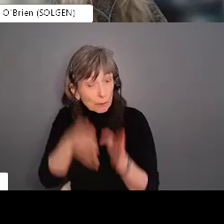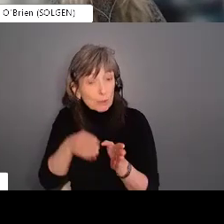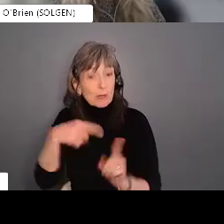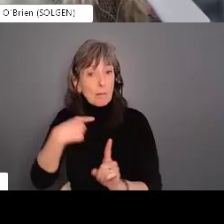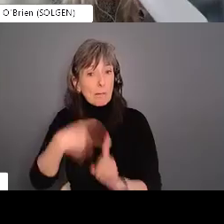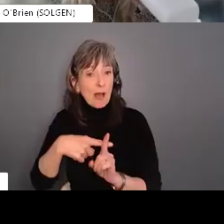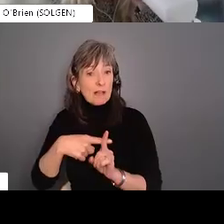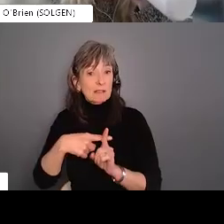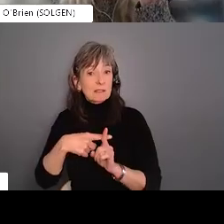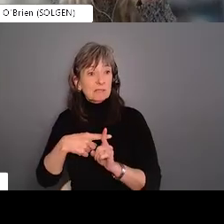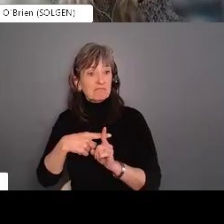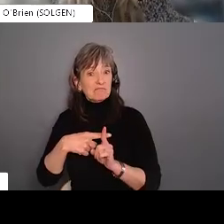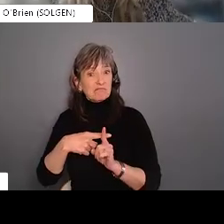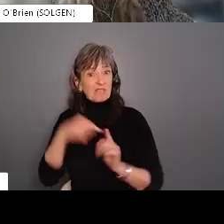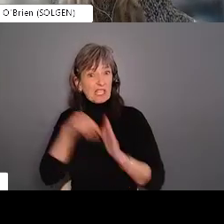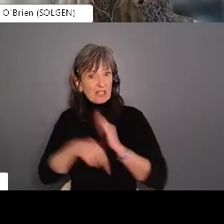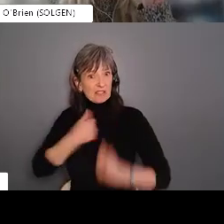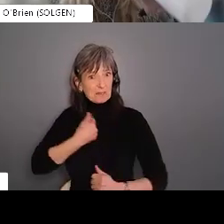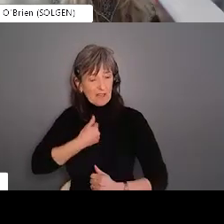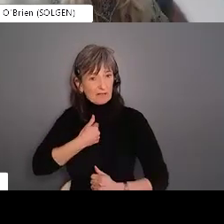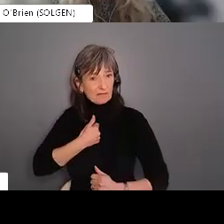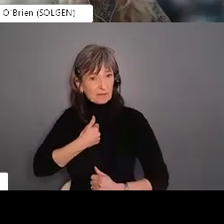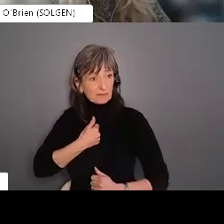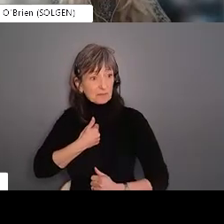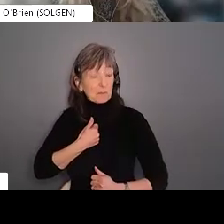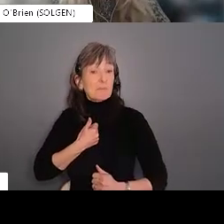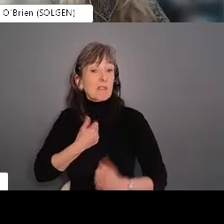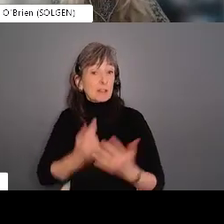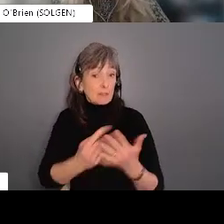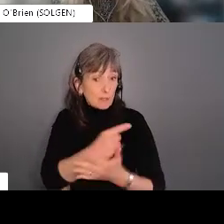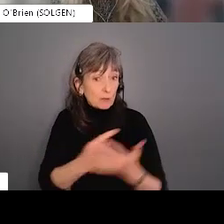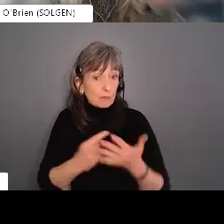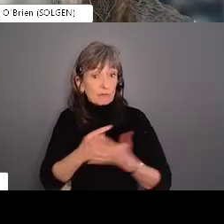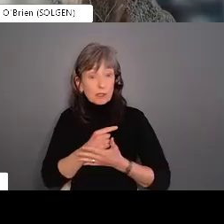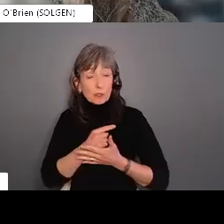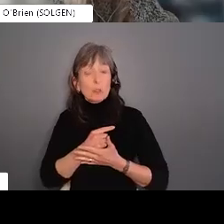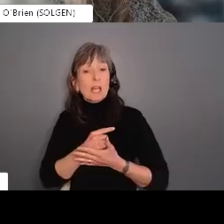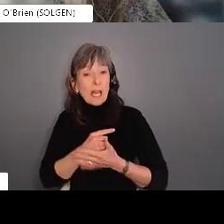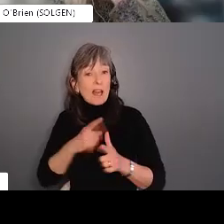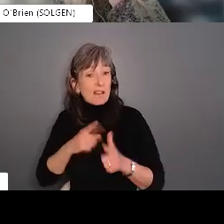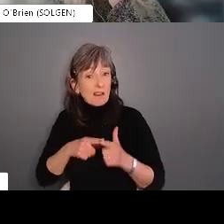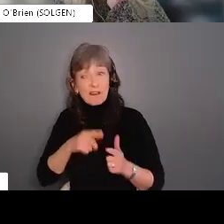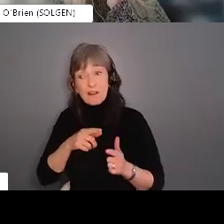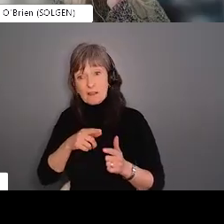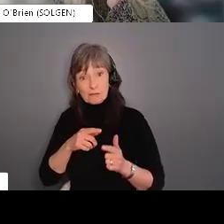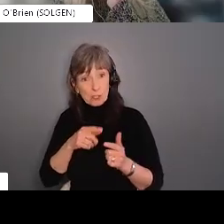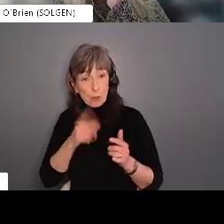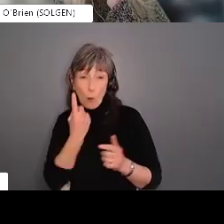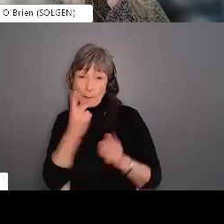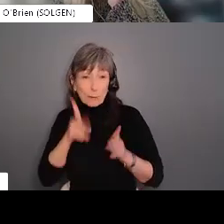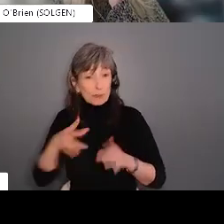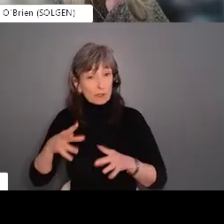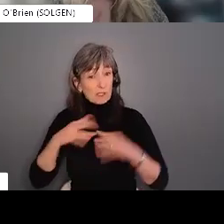it. These are do their initial review and then come back to present to the whole